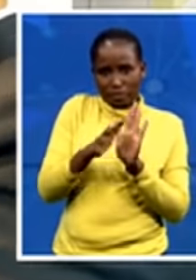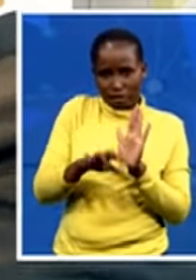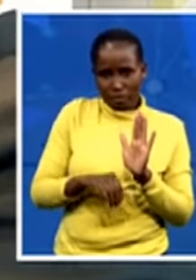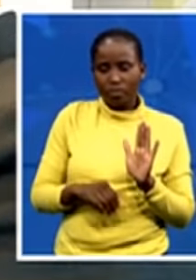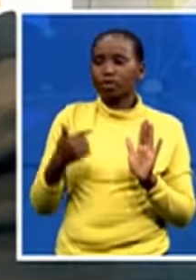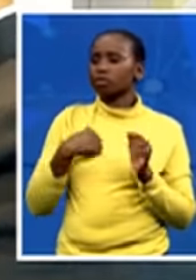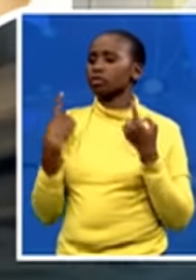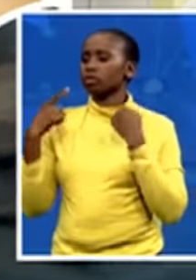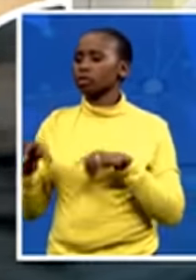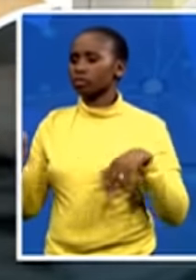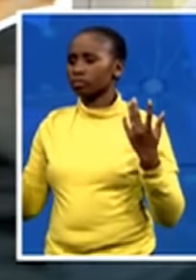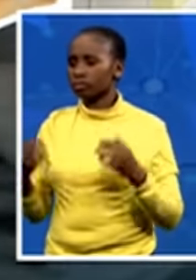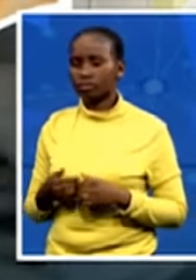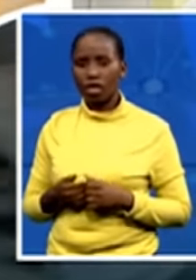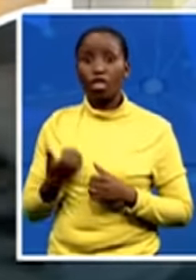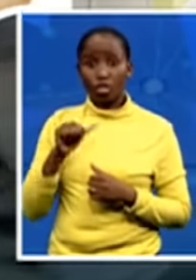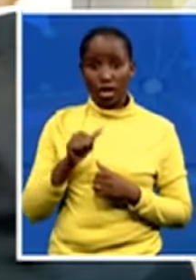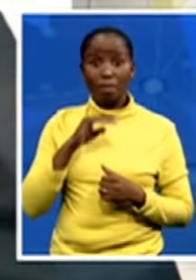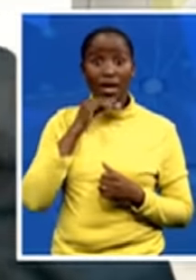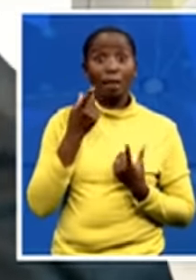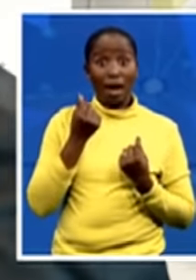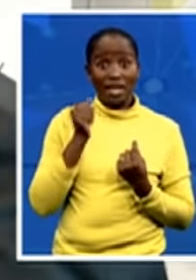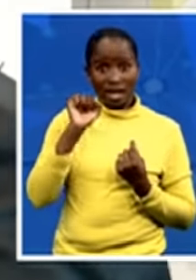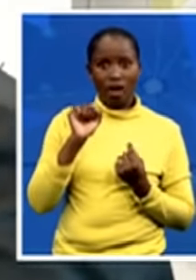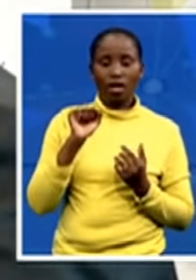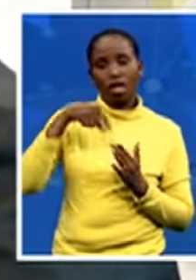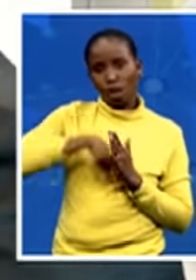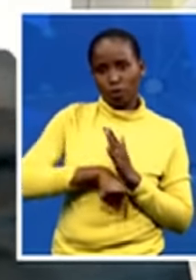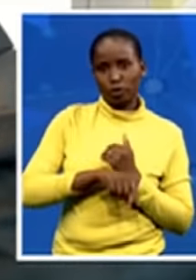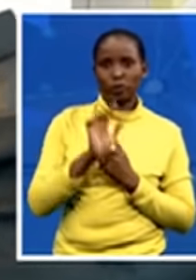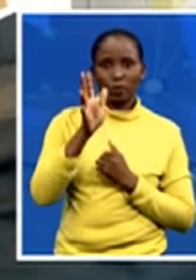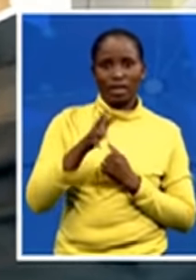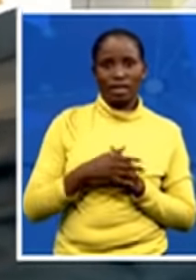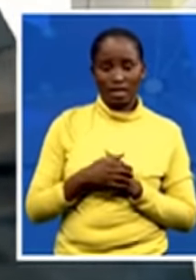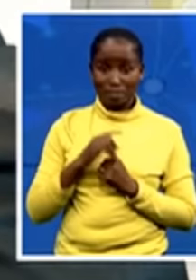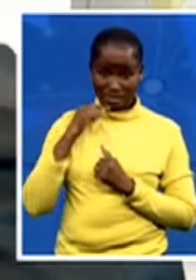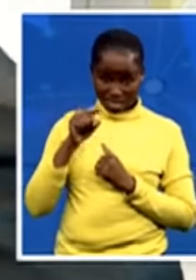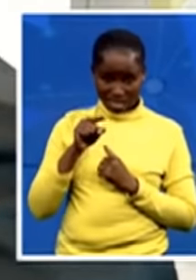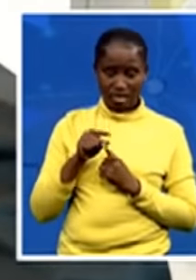lose the money that you have paid. That's one of the issues that will then make people to begin to